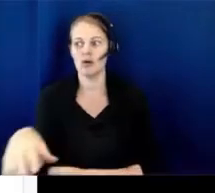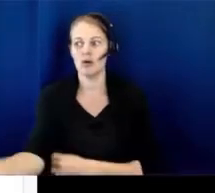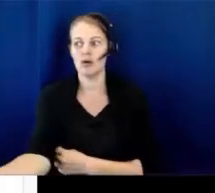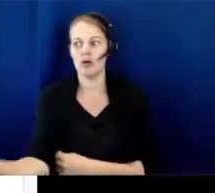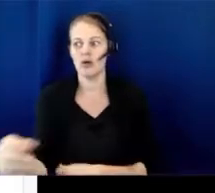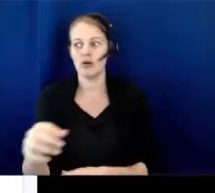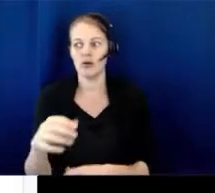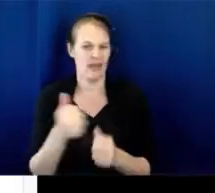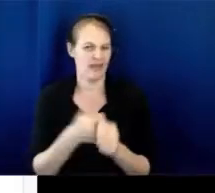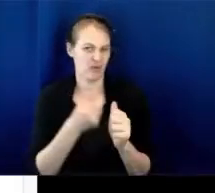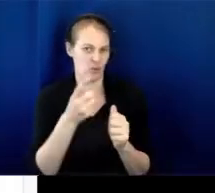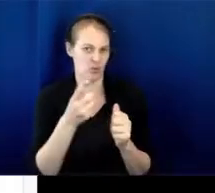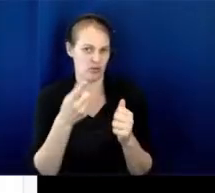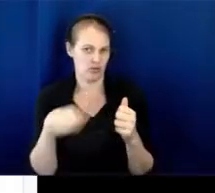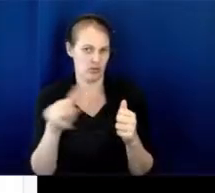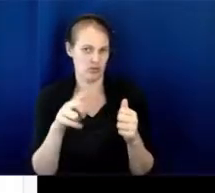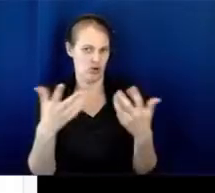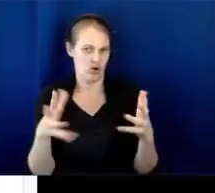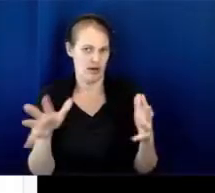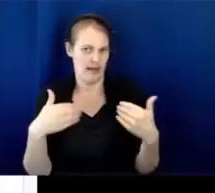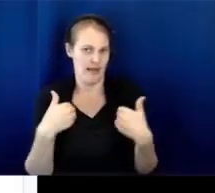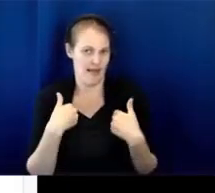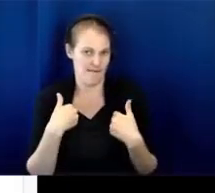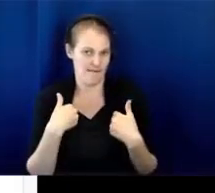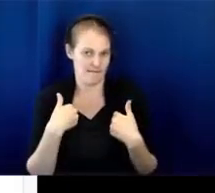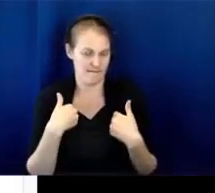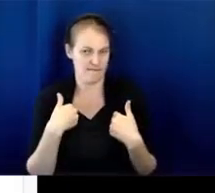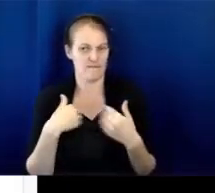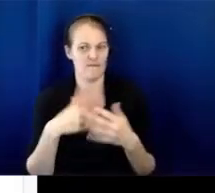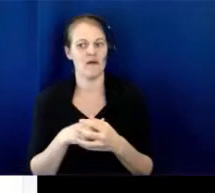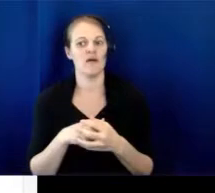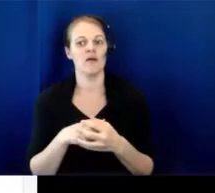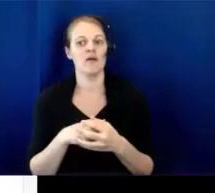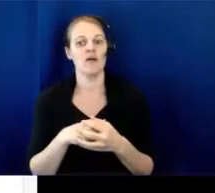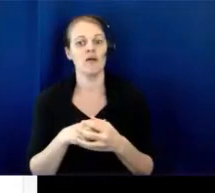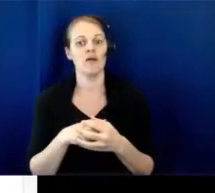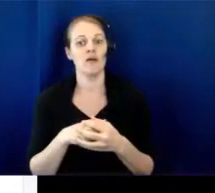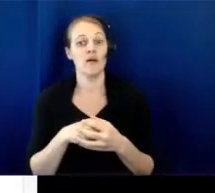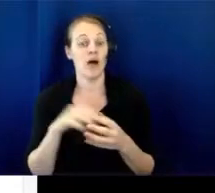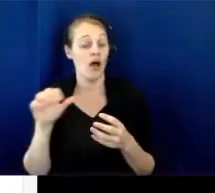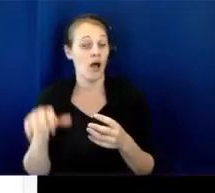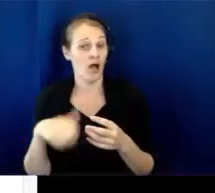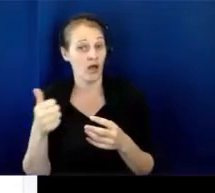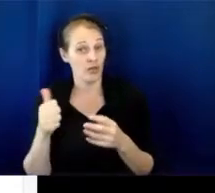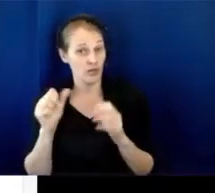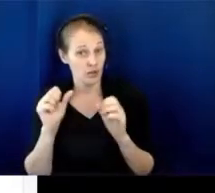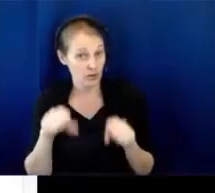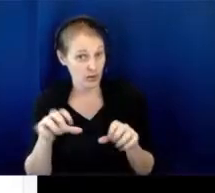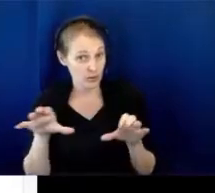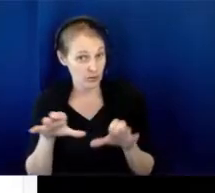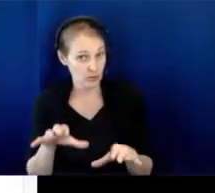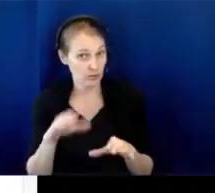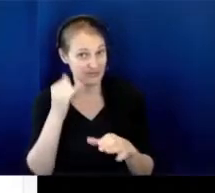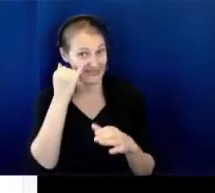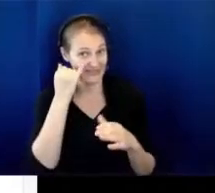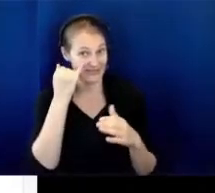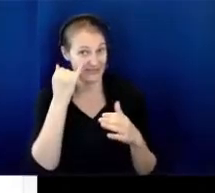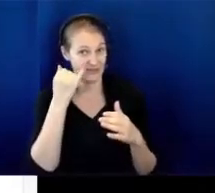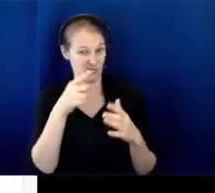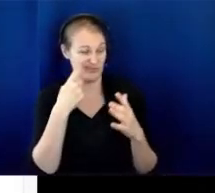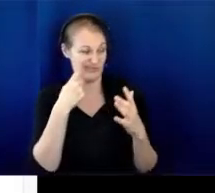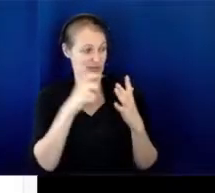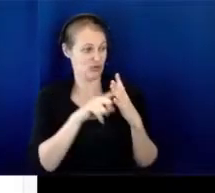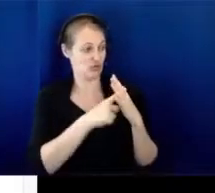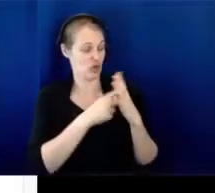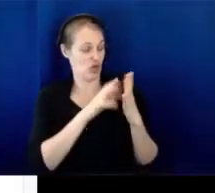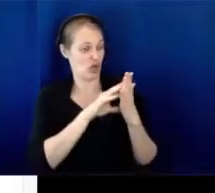that everybody has with their Panopto files. The other thing you can do, which is easier, especially if you're just starting, is that